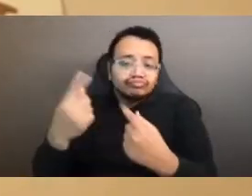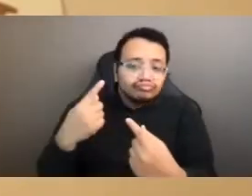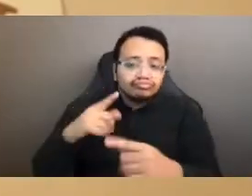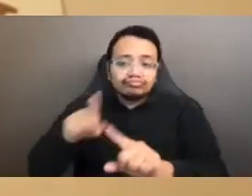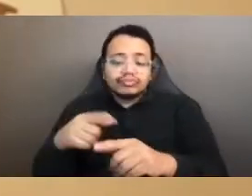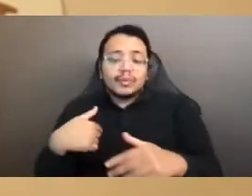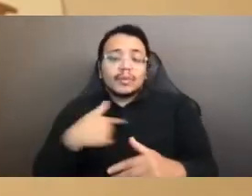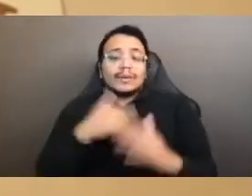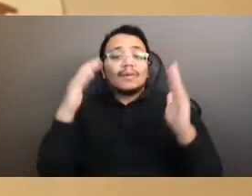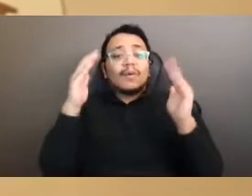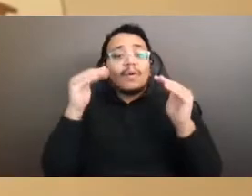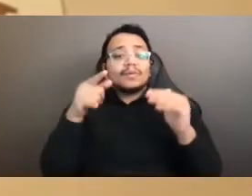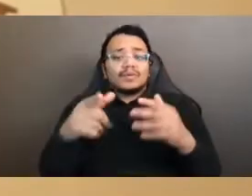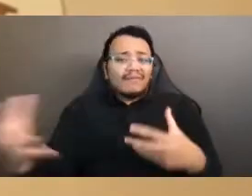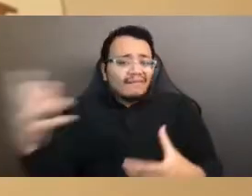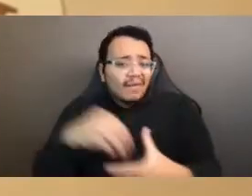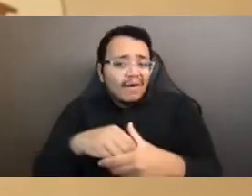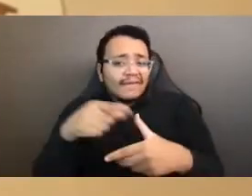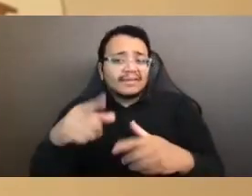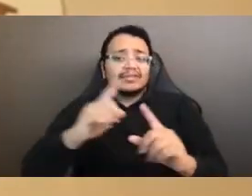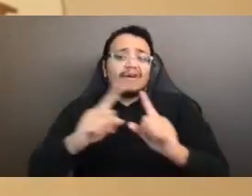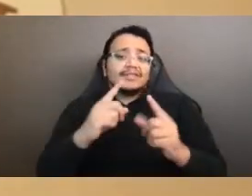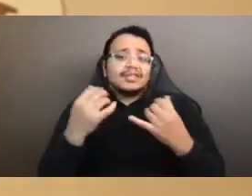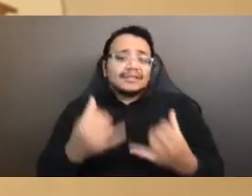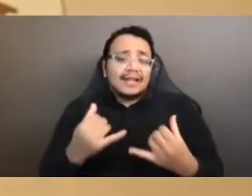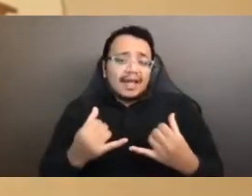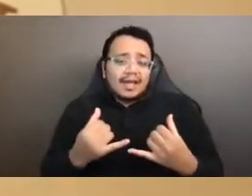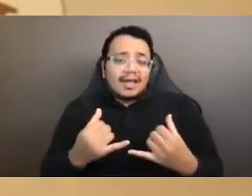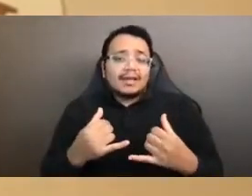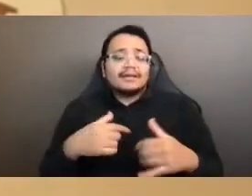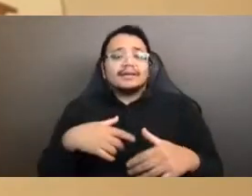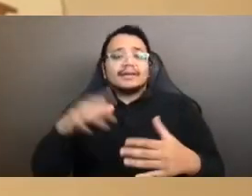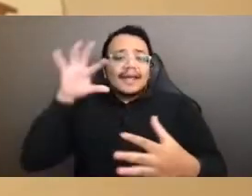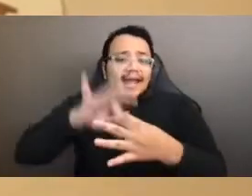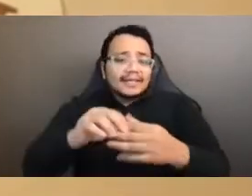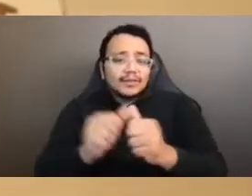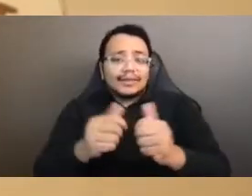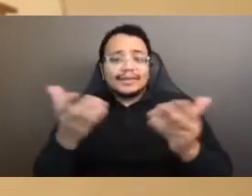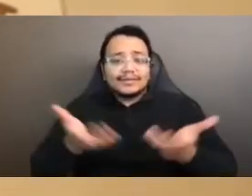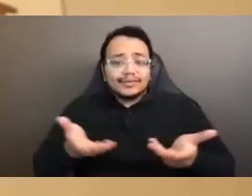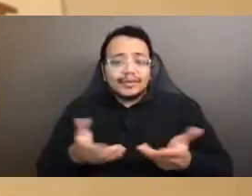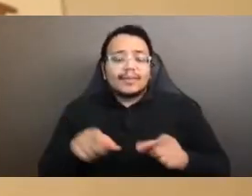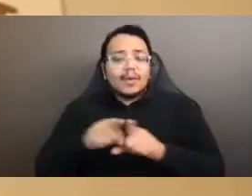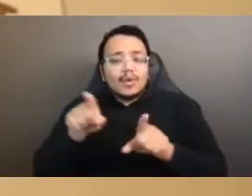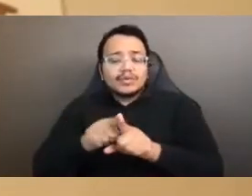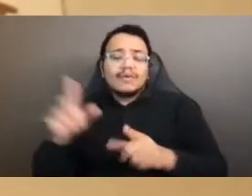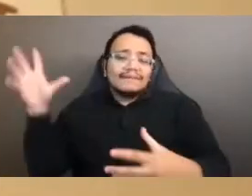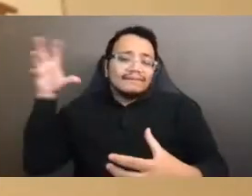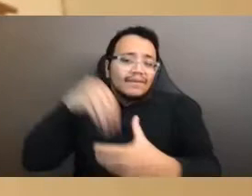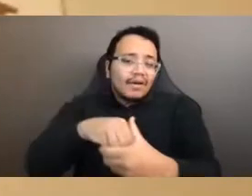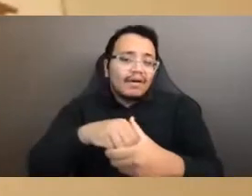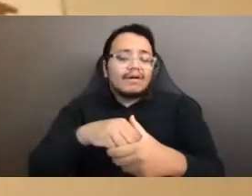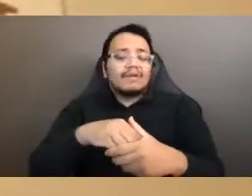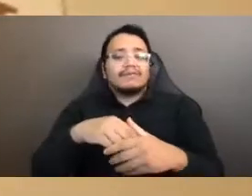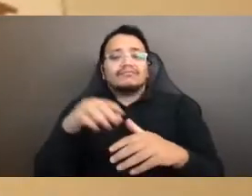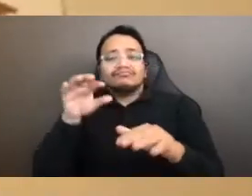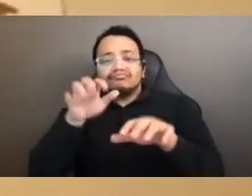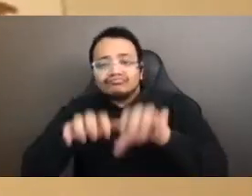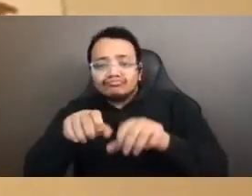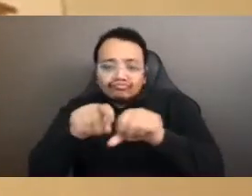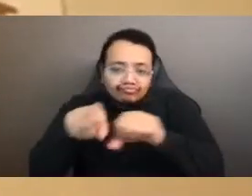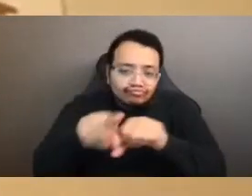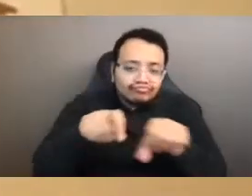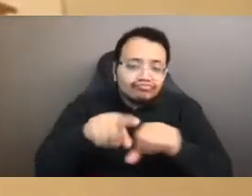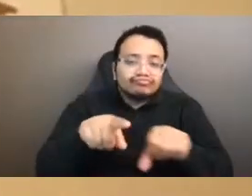we're hoping to not only have you all in this space and have you present, but have you actually participatory as well too. And have you